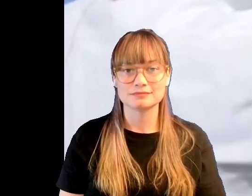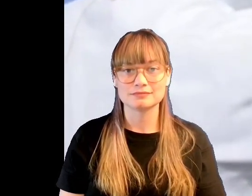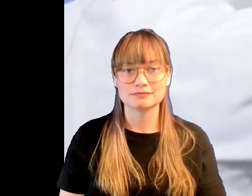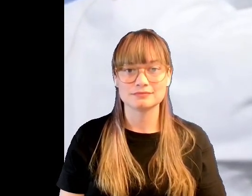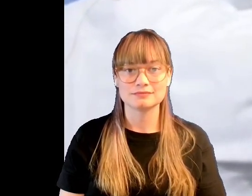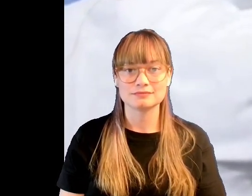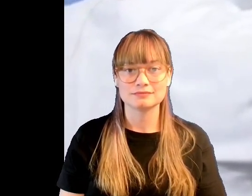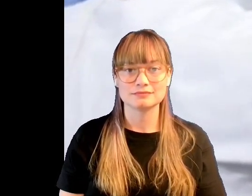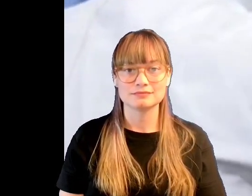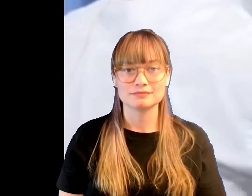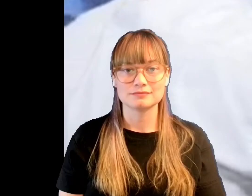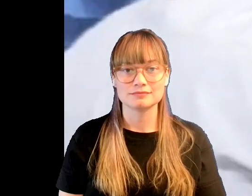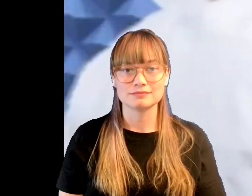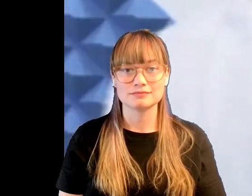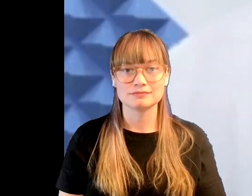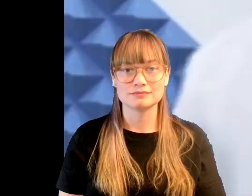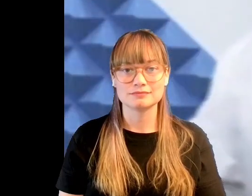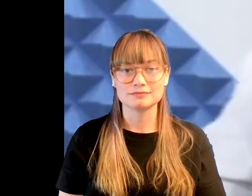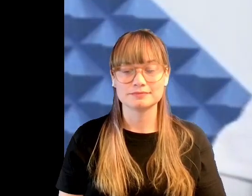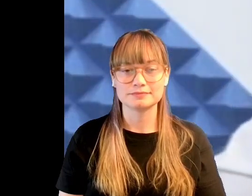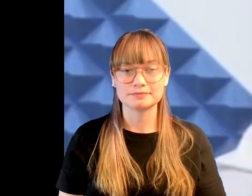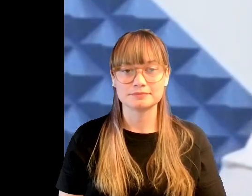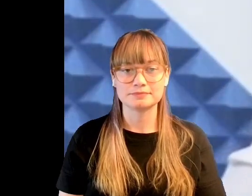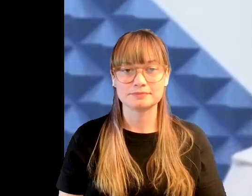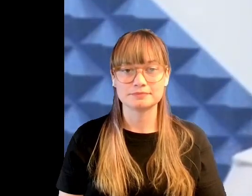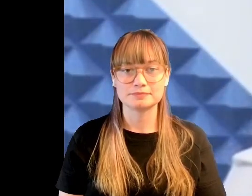12, 16.